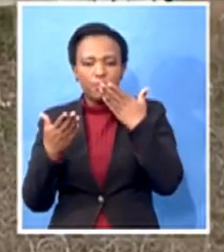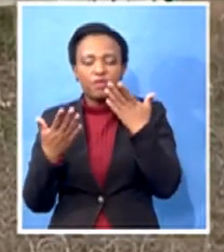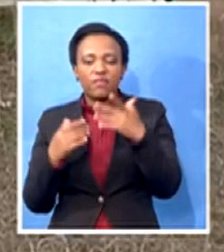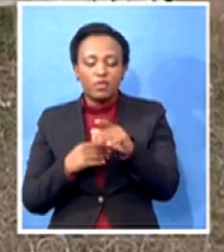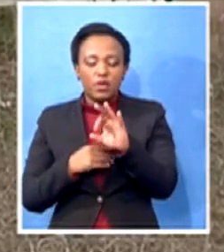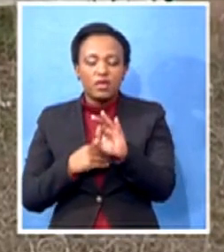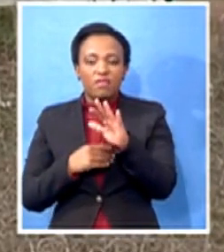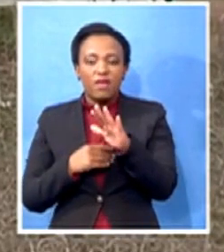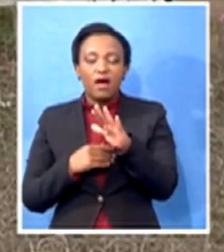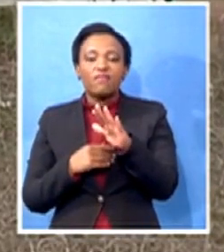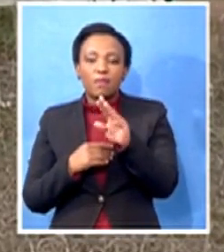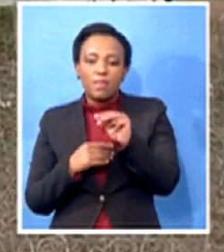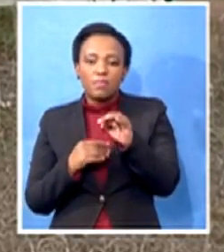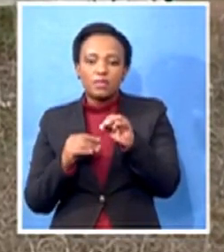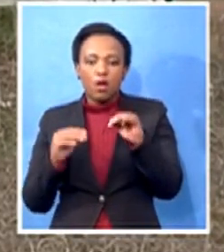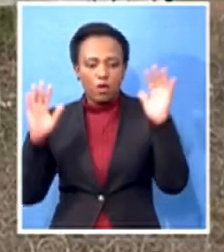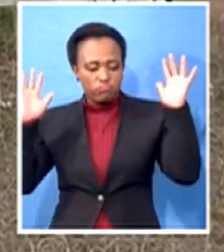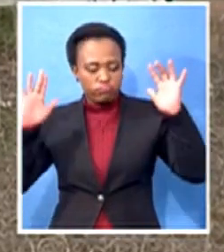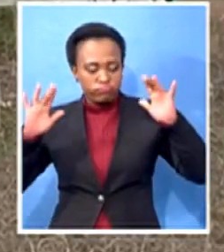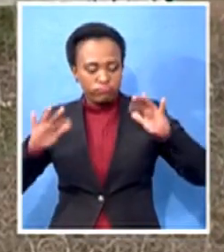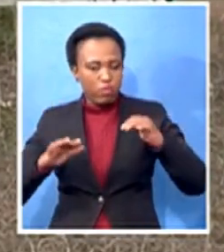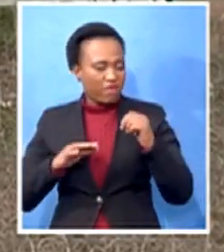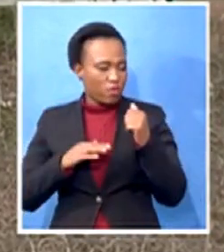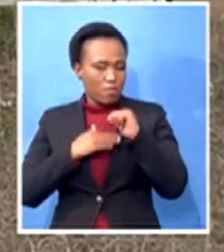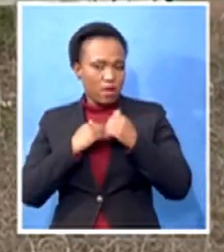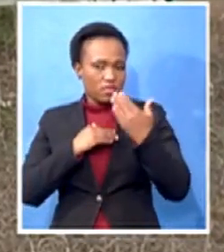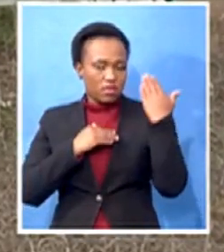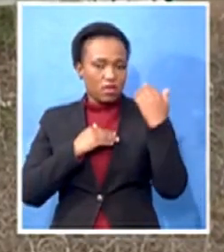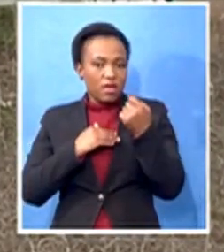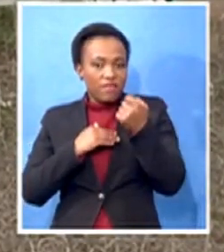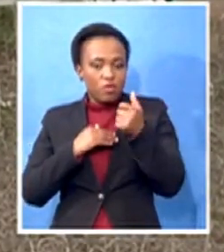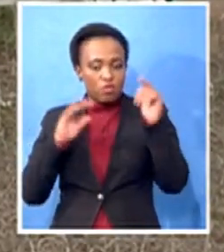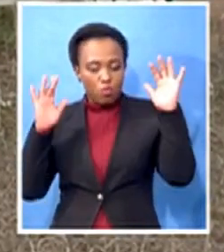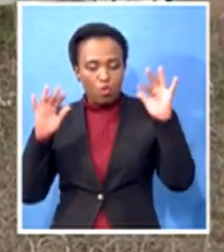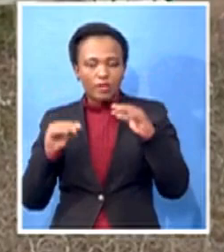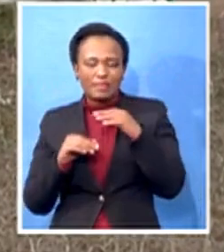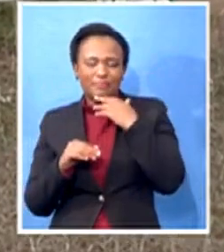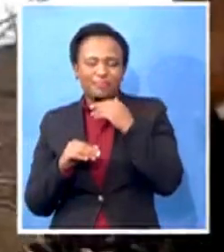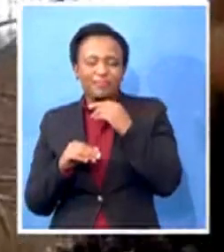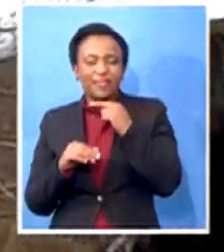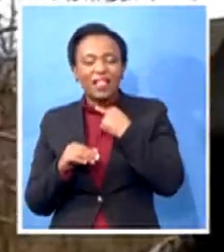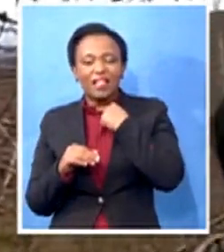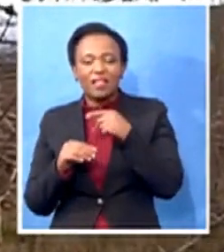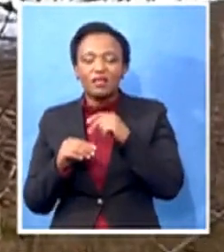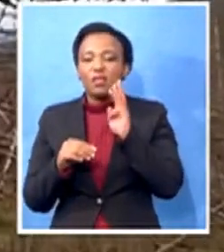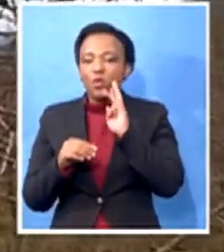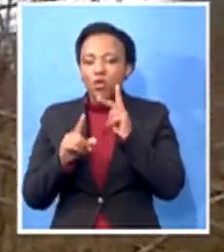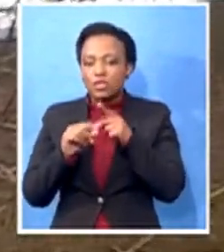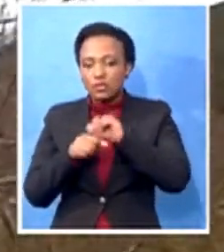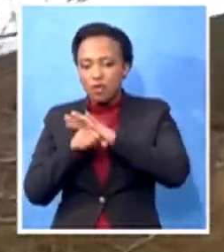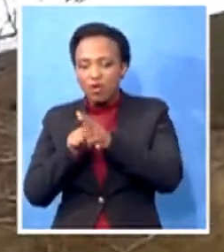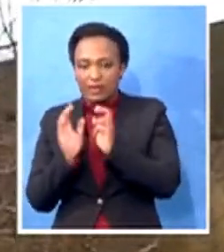recent months. This, coupled with water restrictions and COVID-19, have made farming a tough job. The COVID pandemic